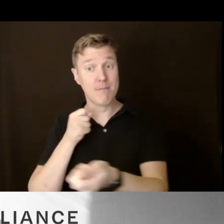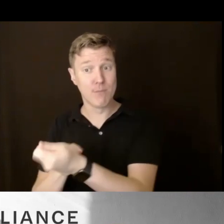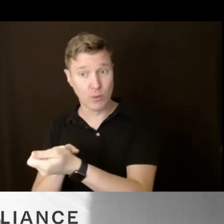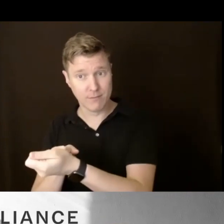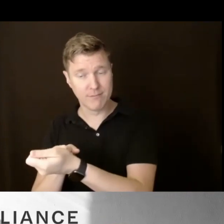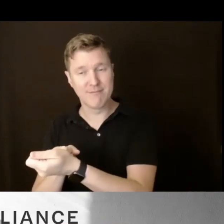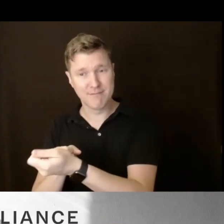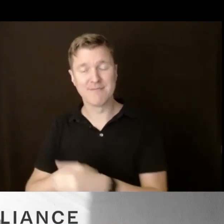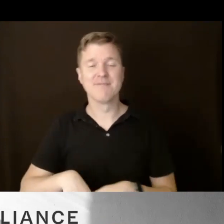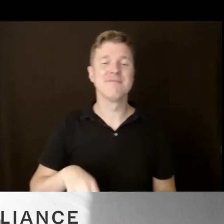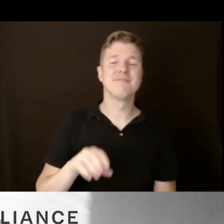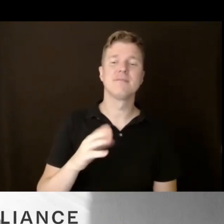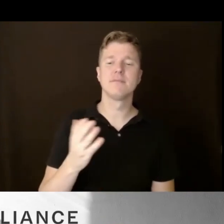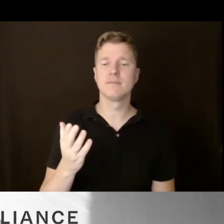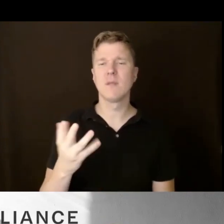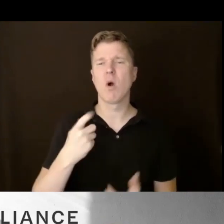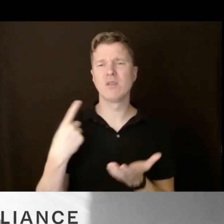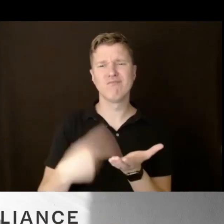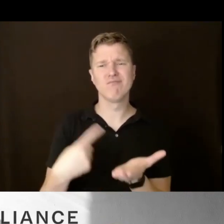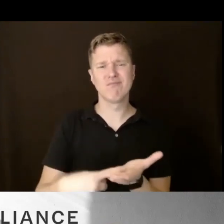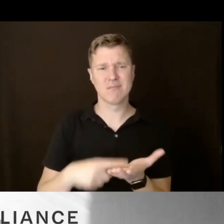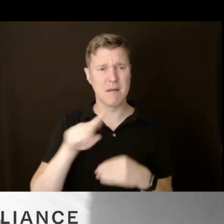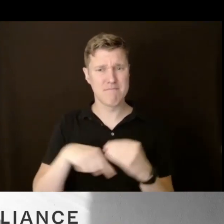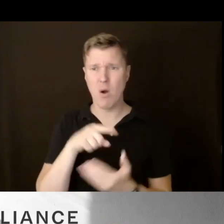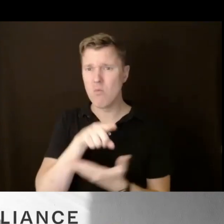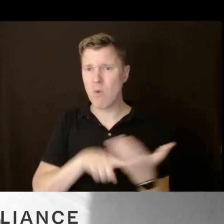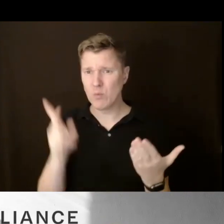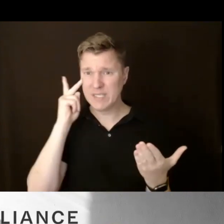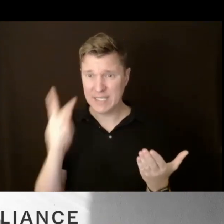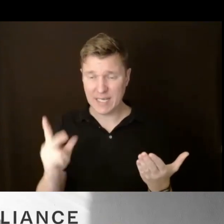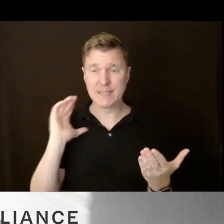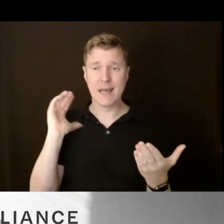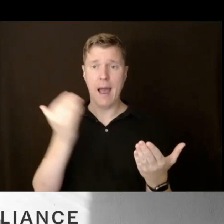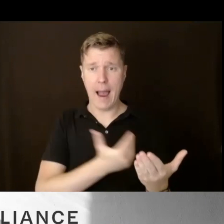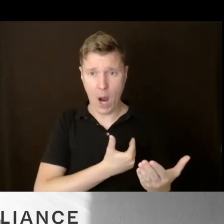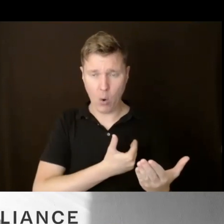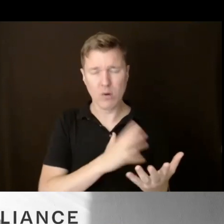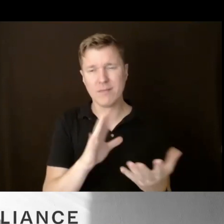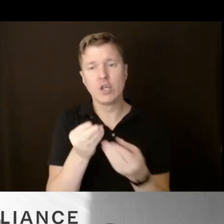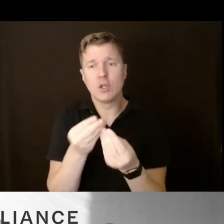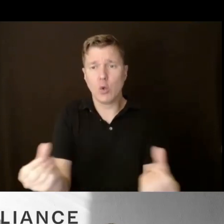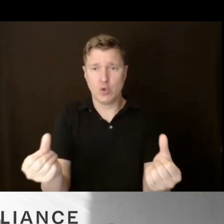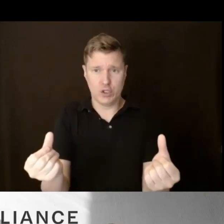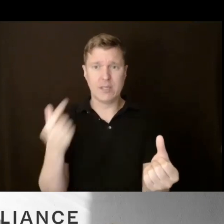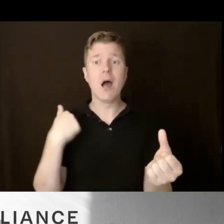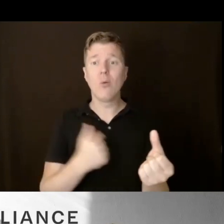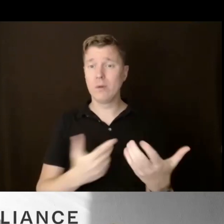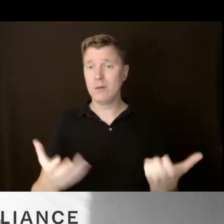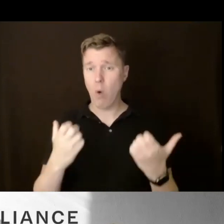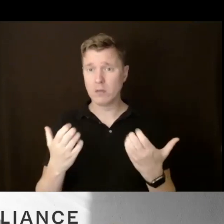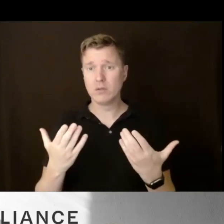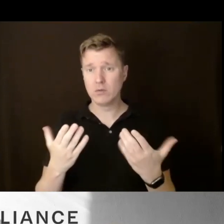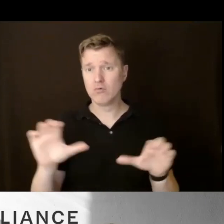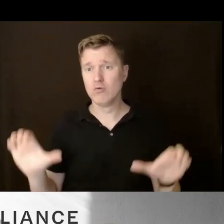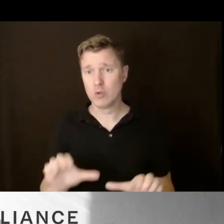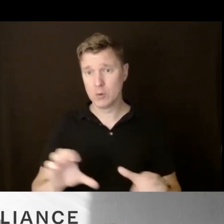So I want to talk a little bit about what we see as a solution, or the solution that we want to do. And that